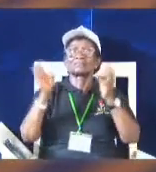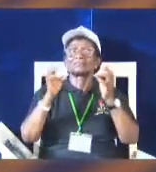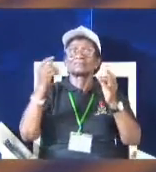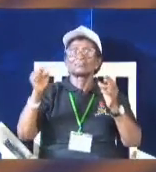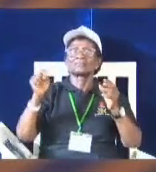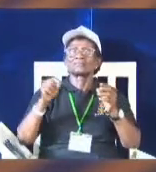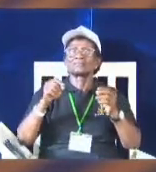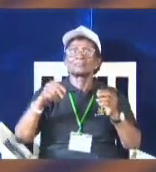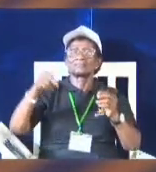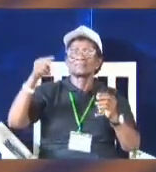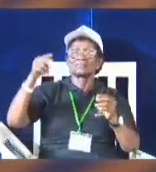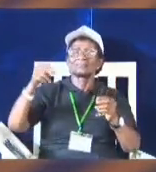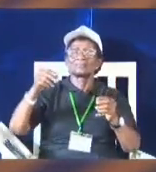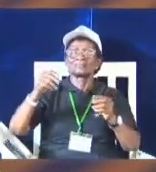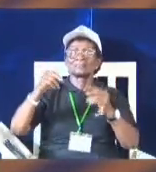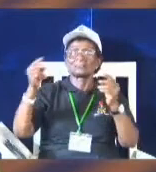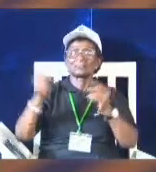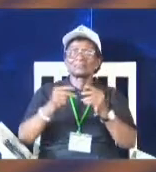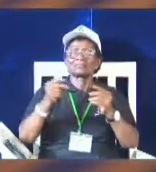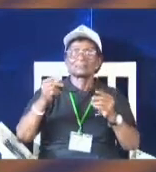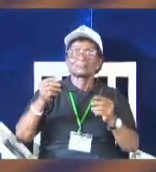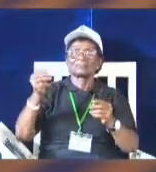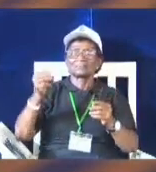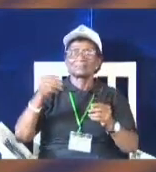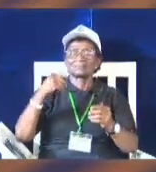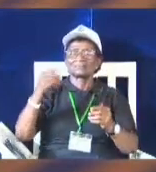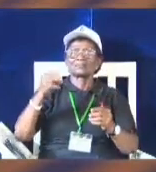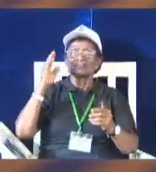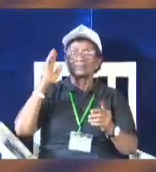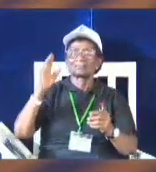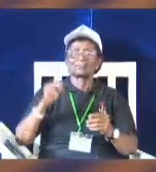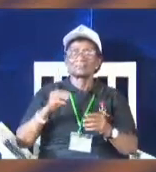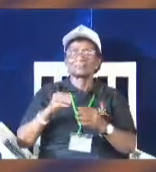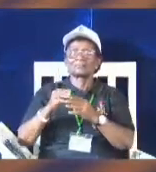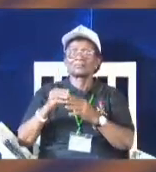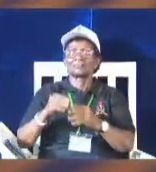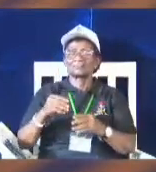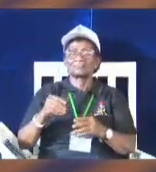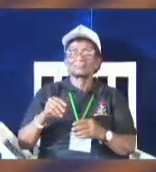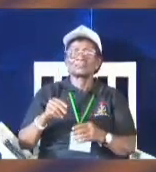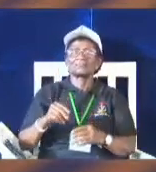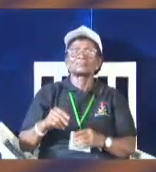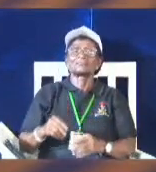priest who would lead the celebration died.